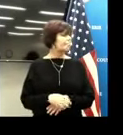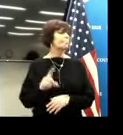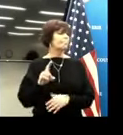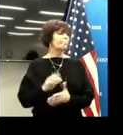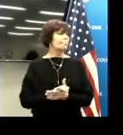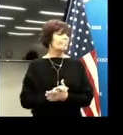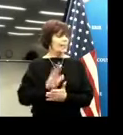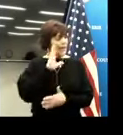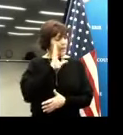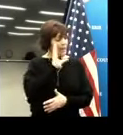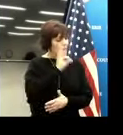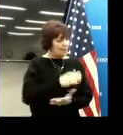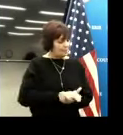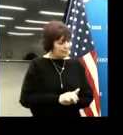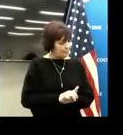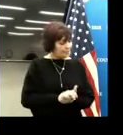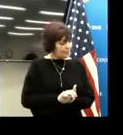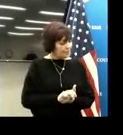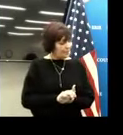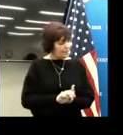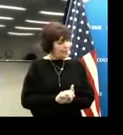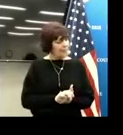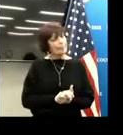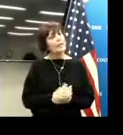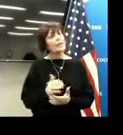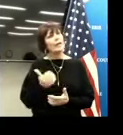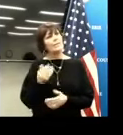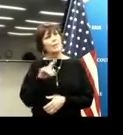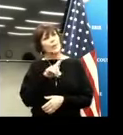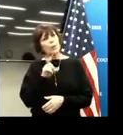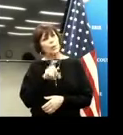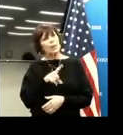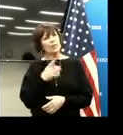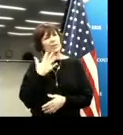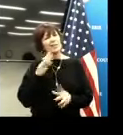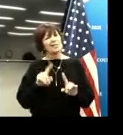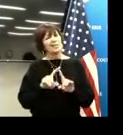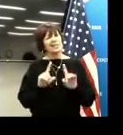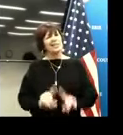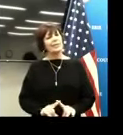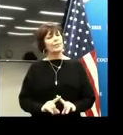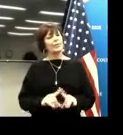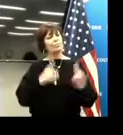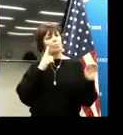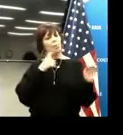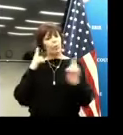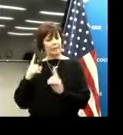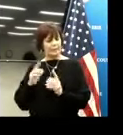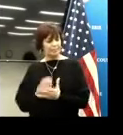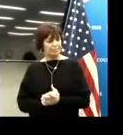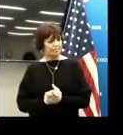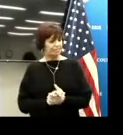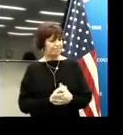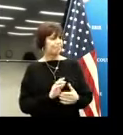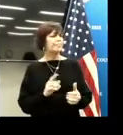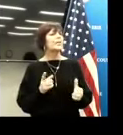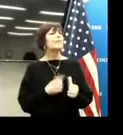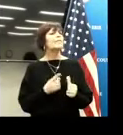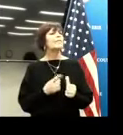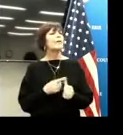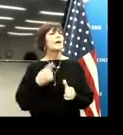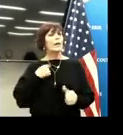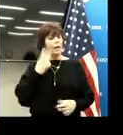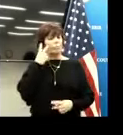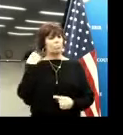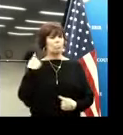Hey, Mark. A couple questions on a couple different points. First, I've been looking at the numbers